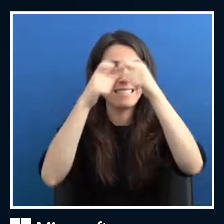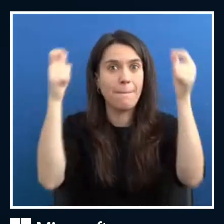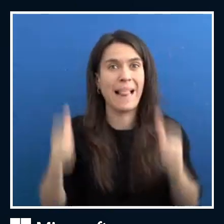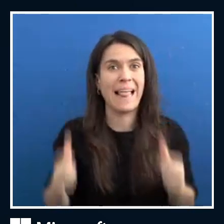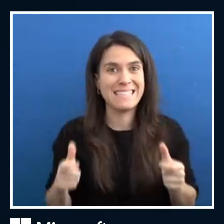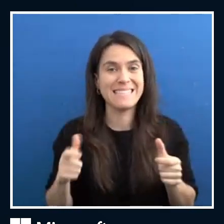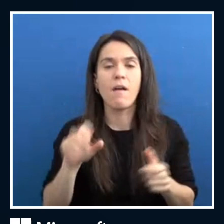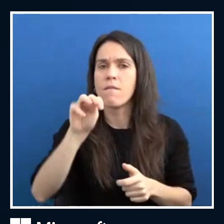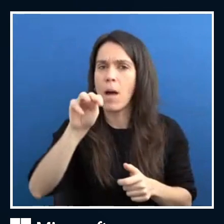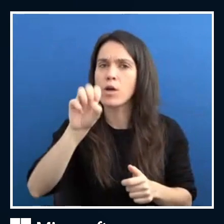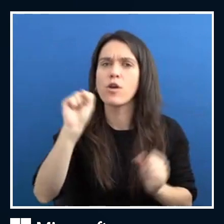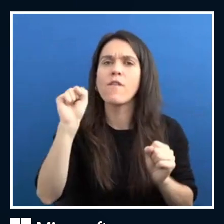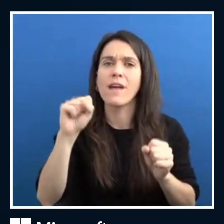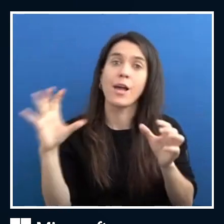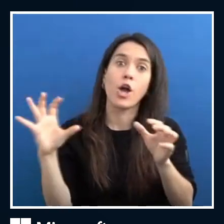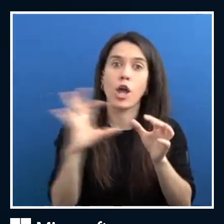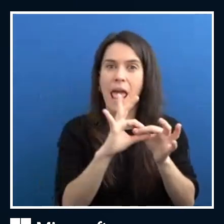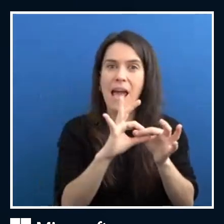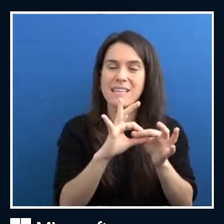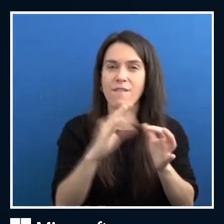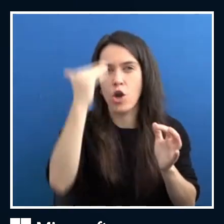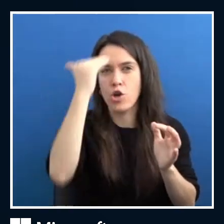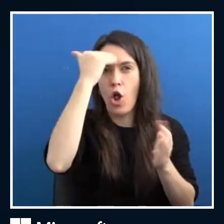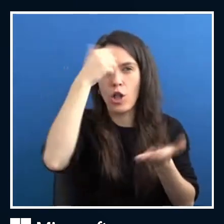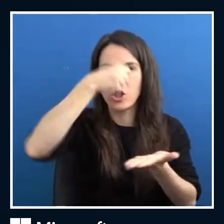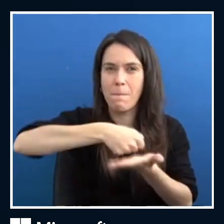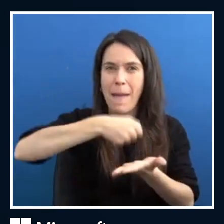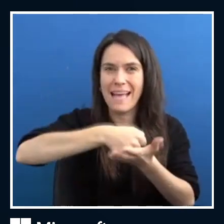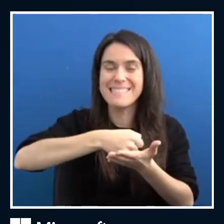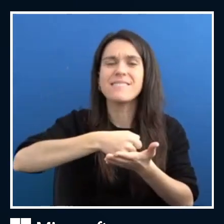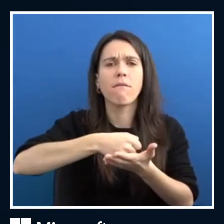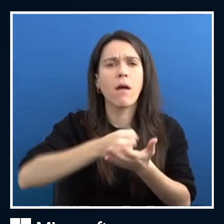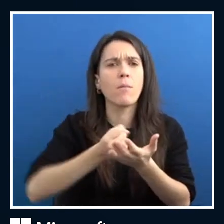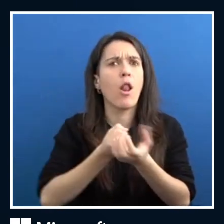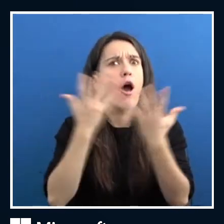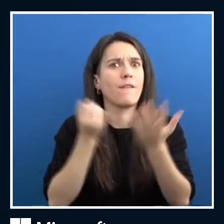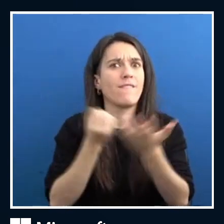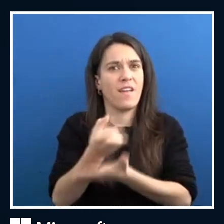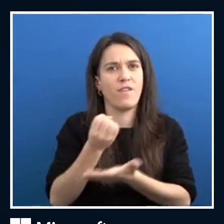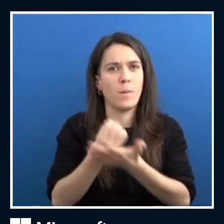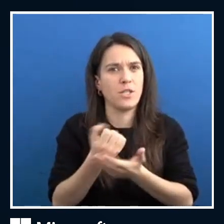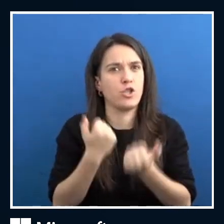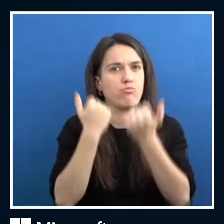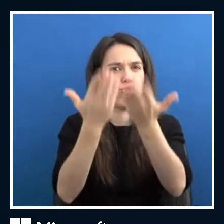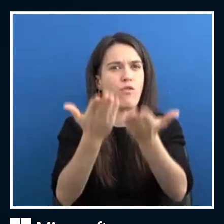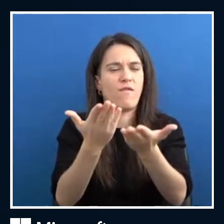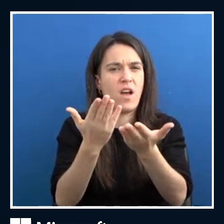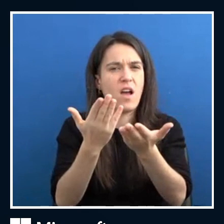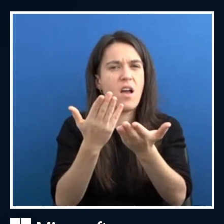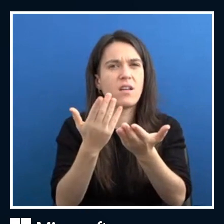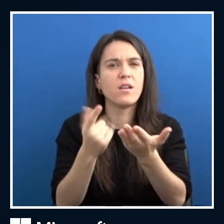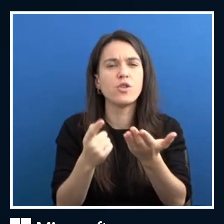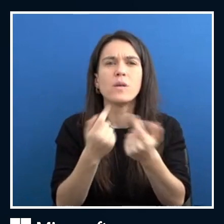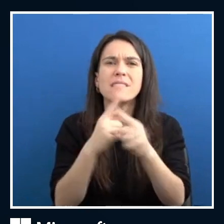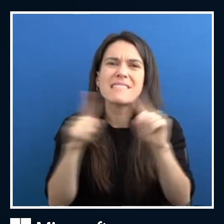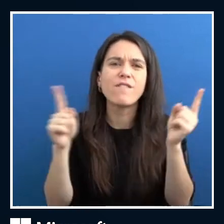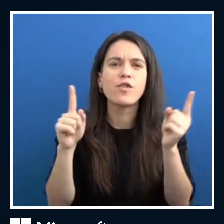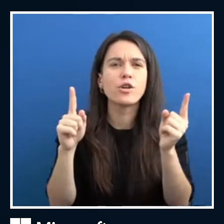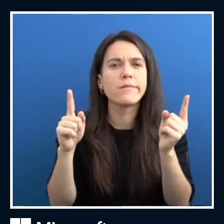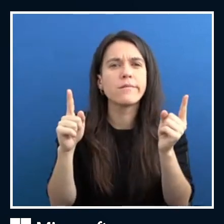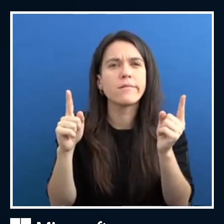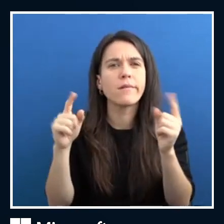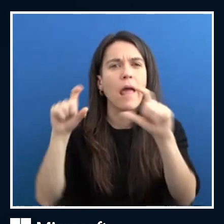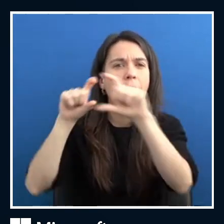to your knowledge base and give you already a lot of information. So here we see the different kinds of entities that are